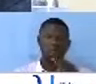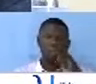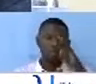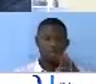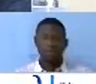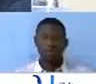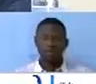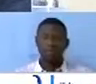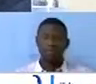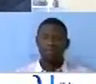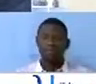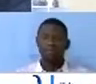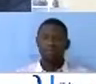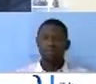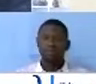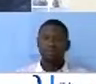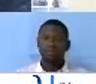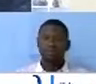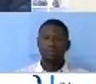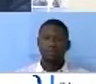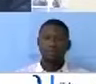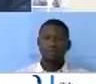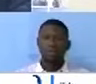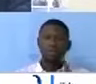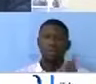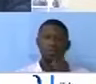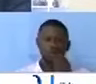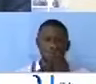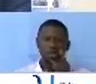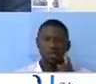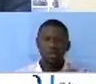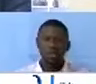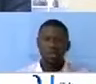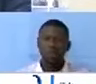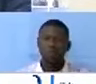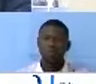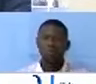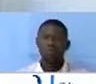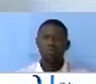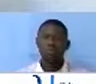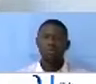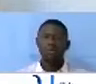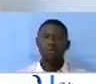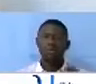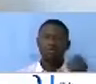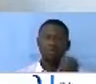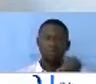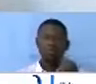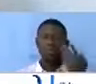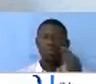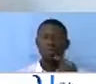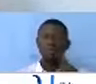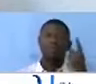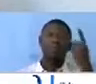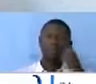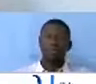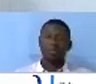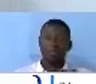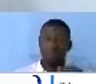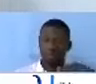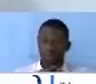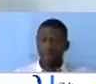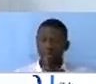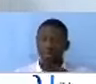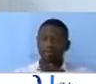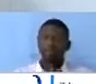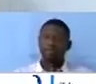23rd. Yes. Now, what are you saying now? Because when I entered, the first time I entered there, it was in the evening